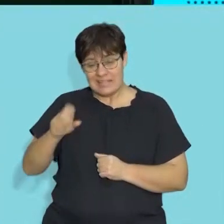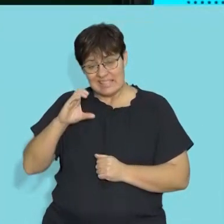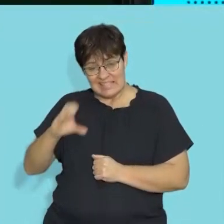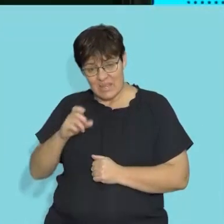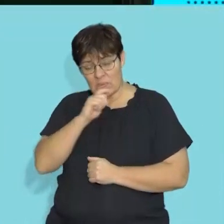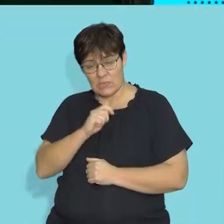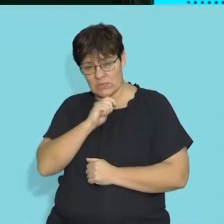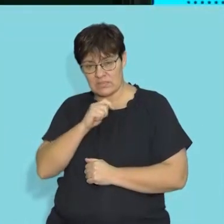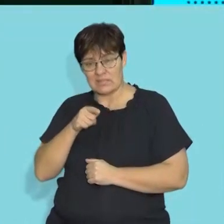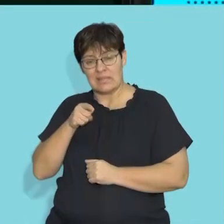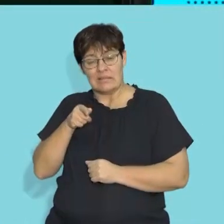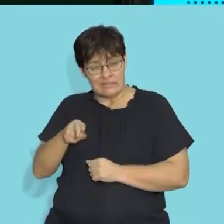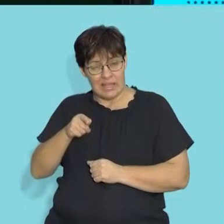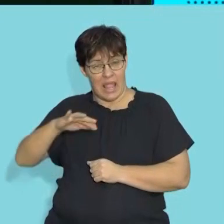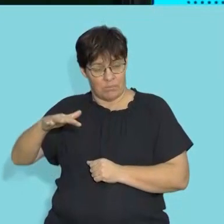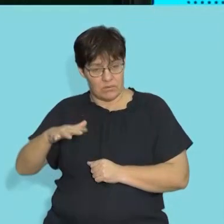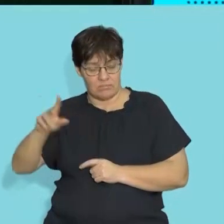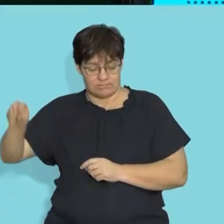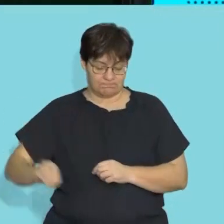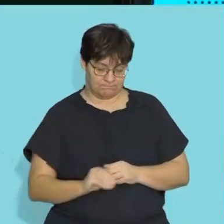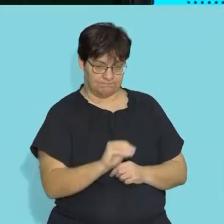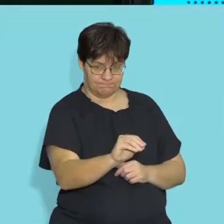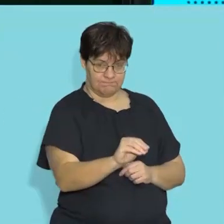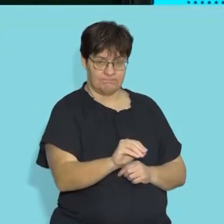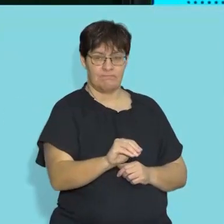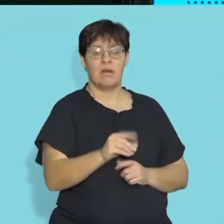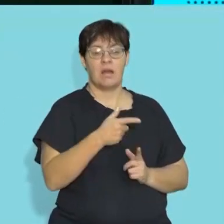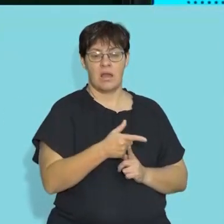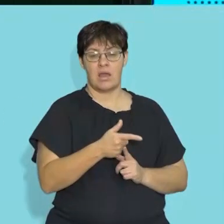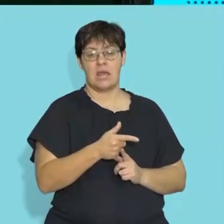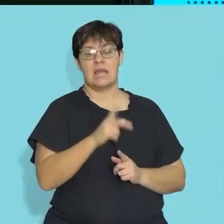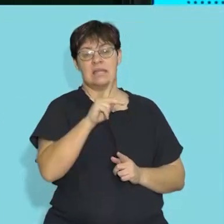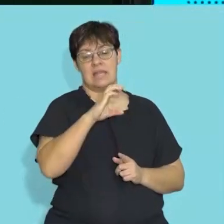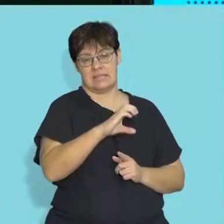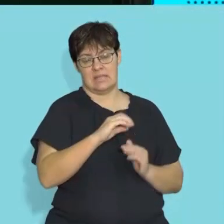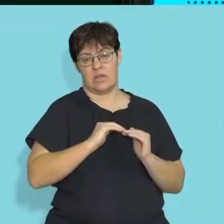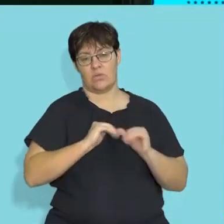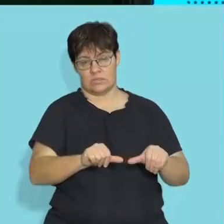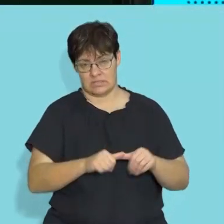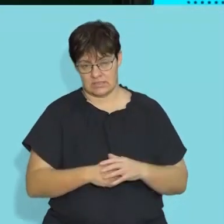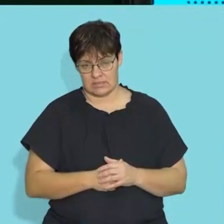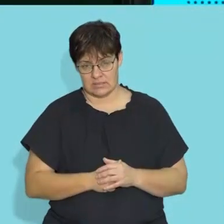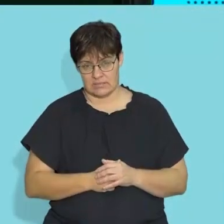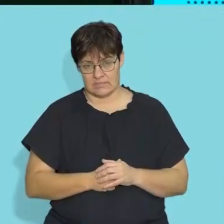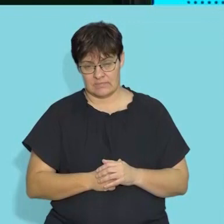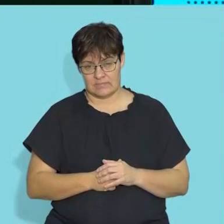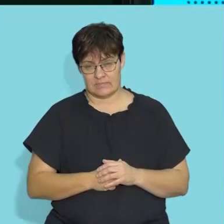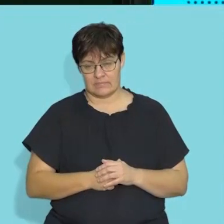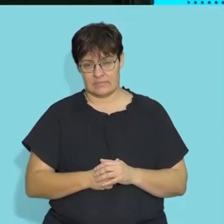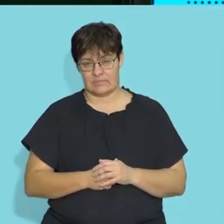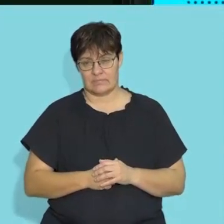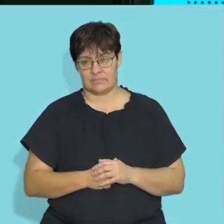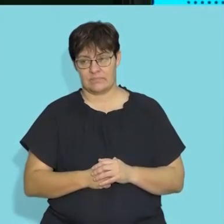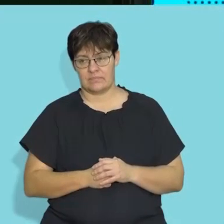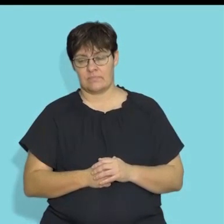that concentrations at equilibrium to work out the equilibrium constant, or as we call it, the Kc.